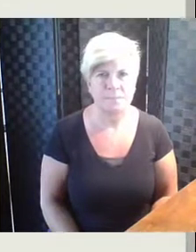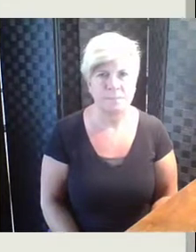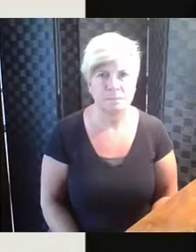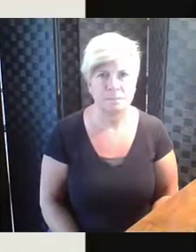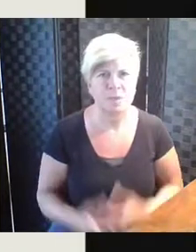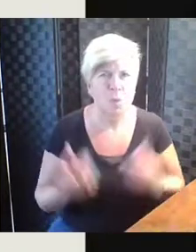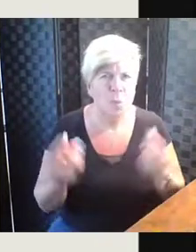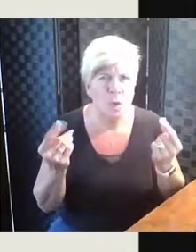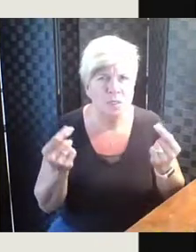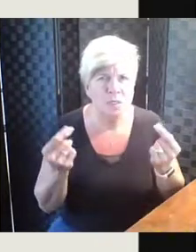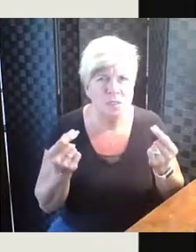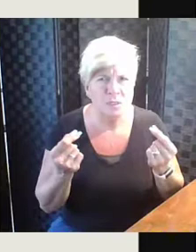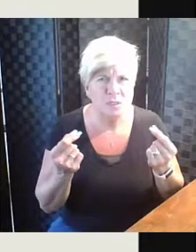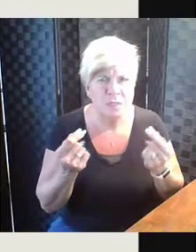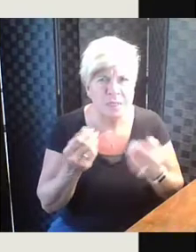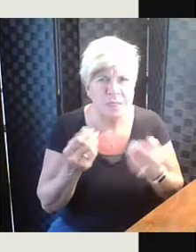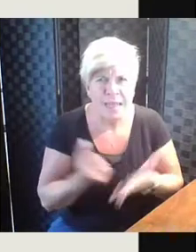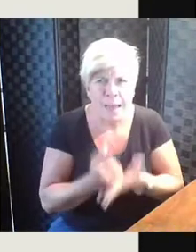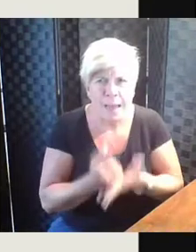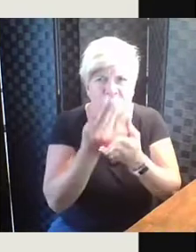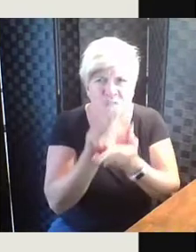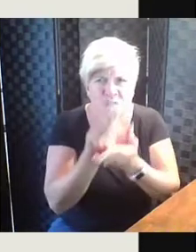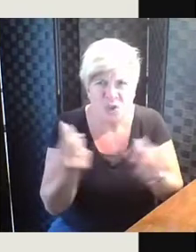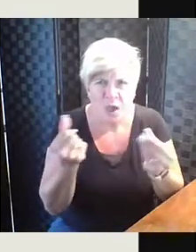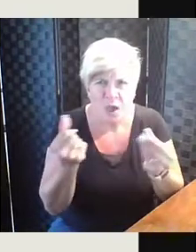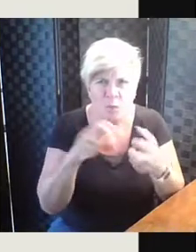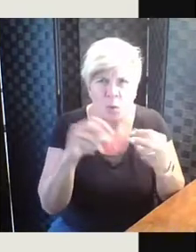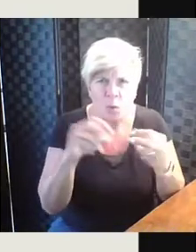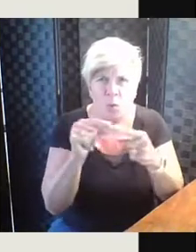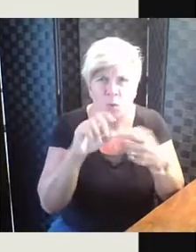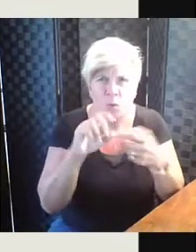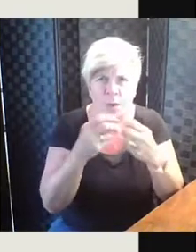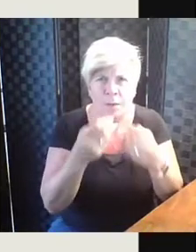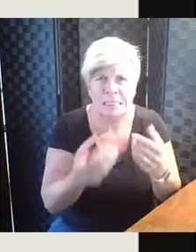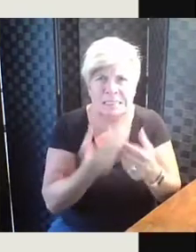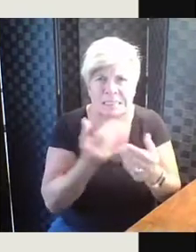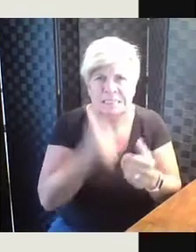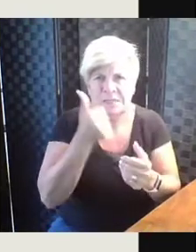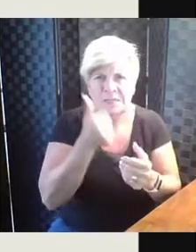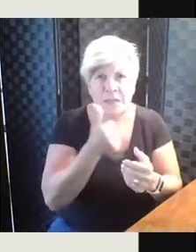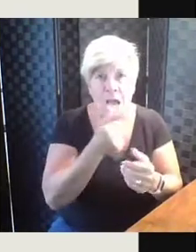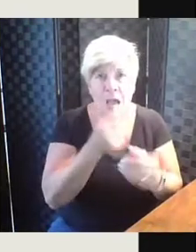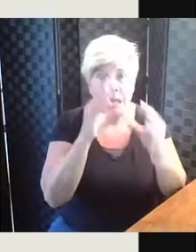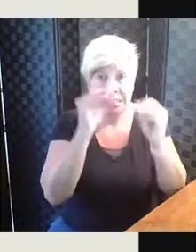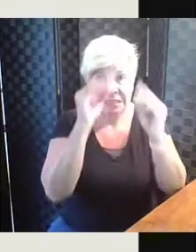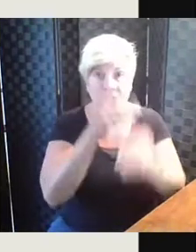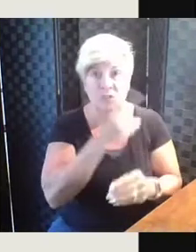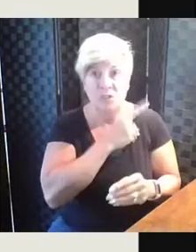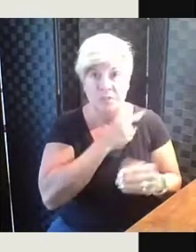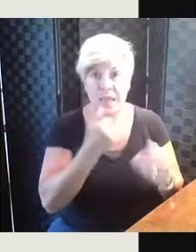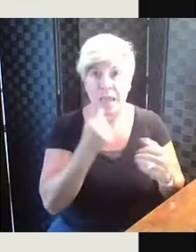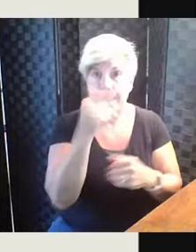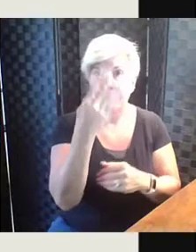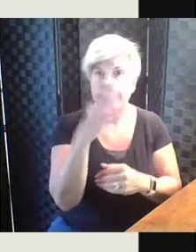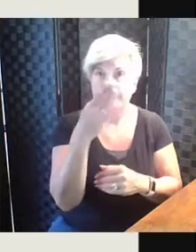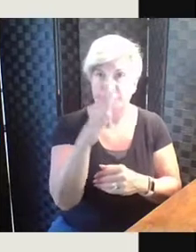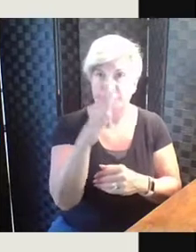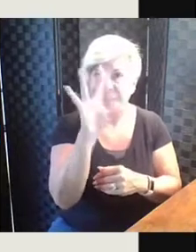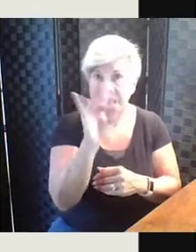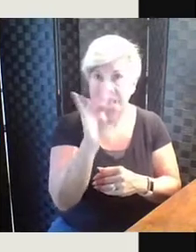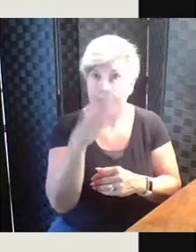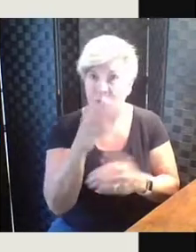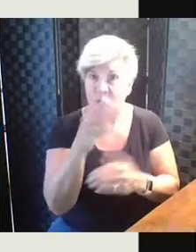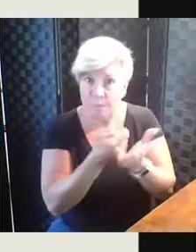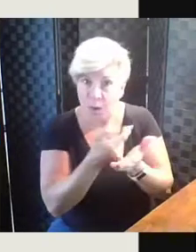What can you do to make solving a word problem easier? For example, Mrs. Dawson has 8 blue marbles and 4 green marbles